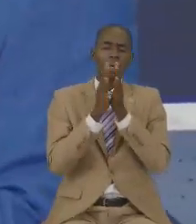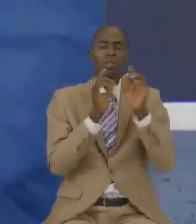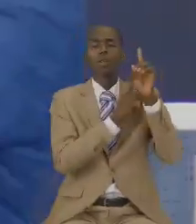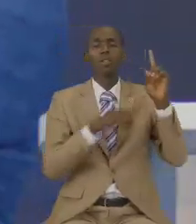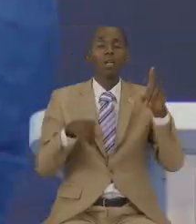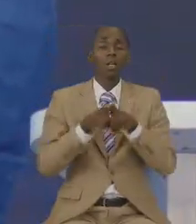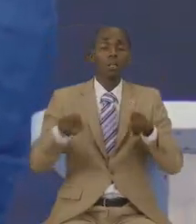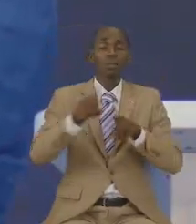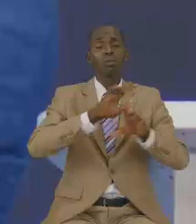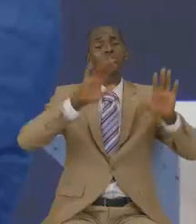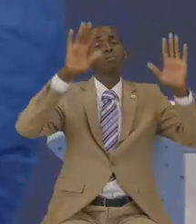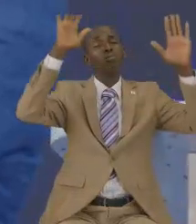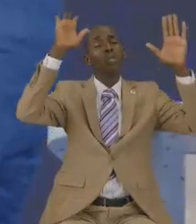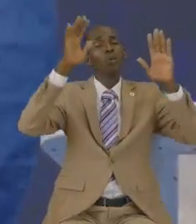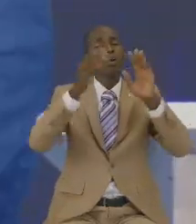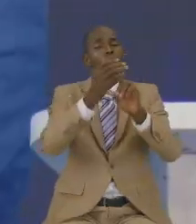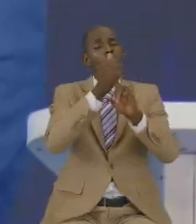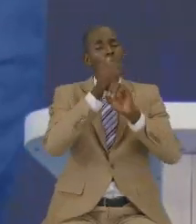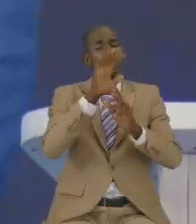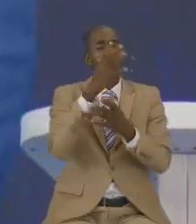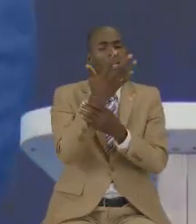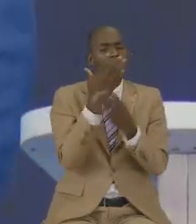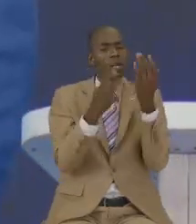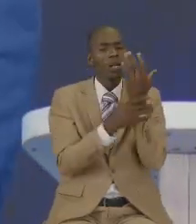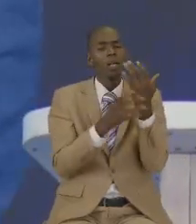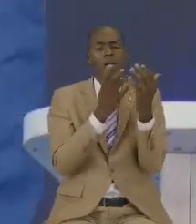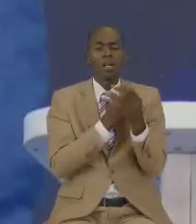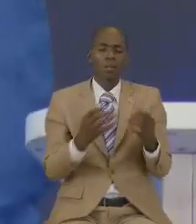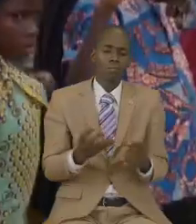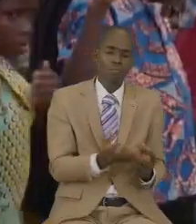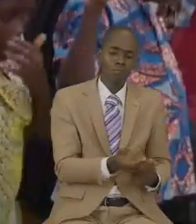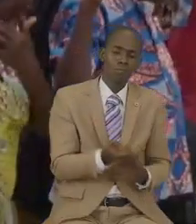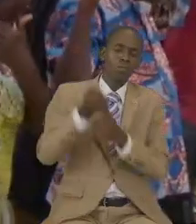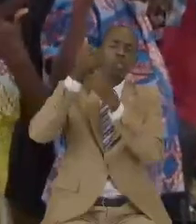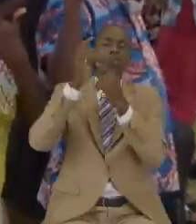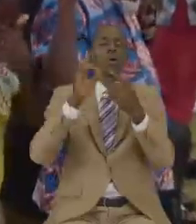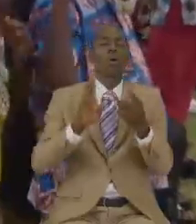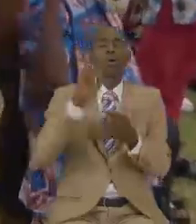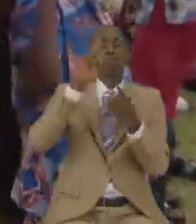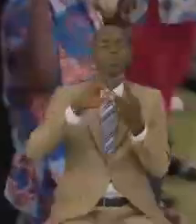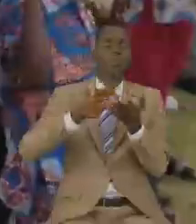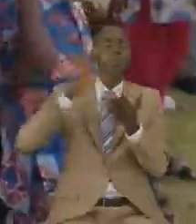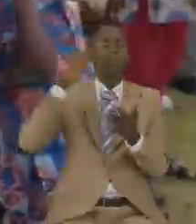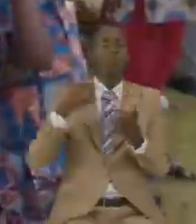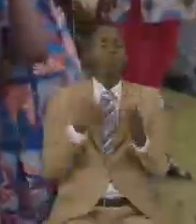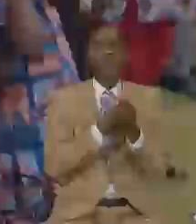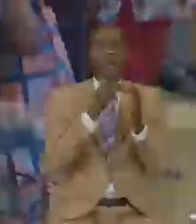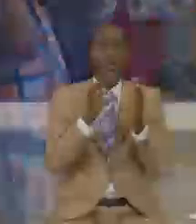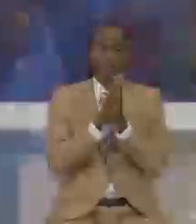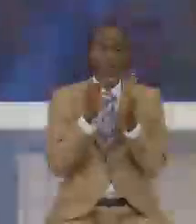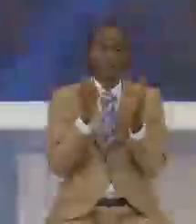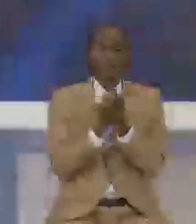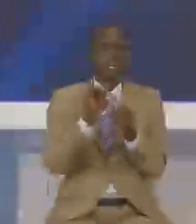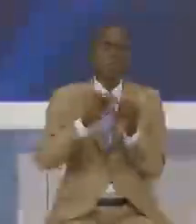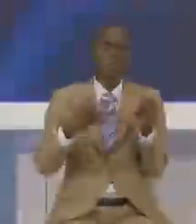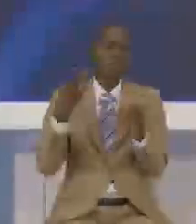their hand, hold their hand and pull them up to glory. We pray that everything of the past